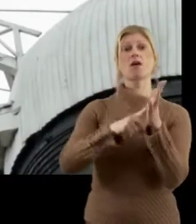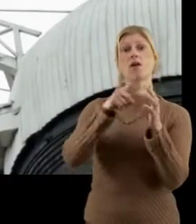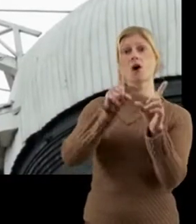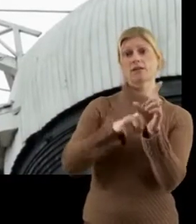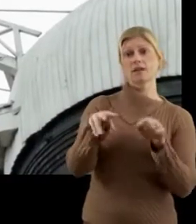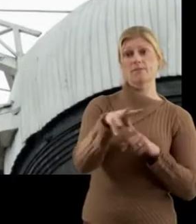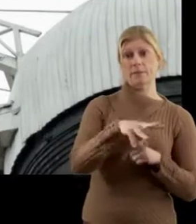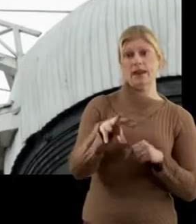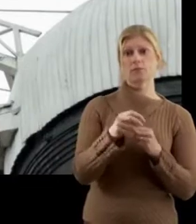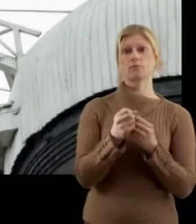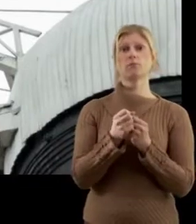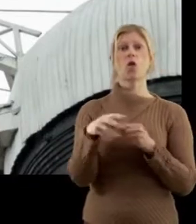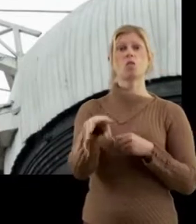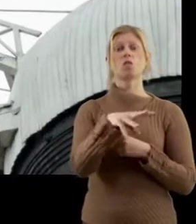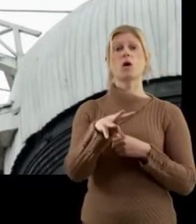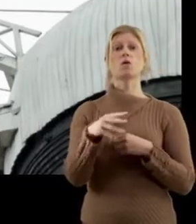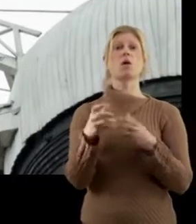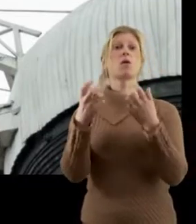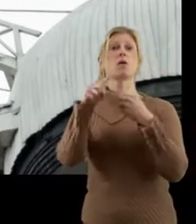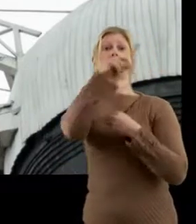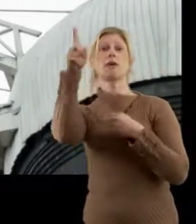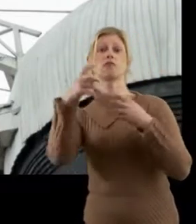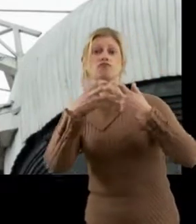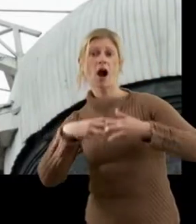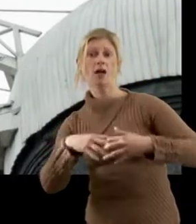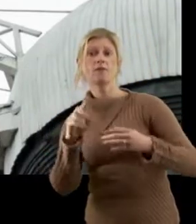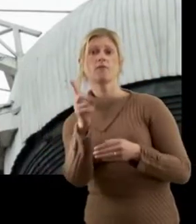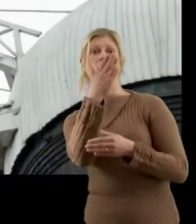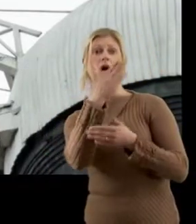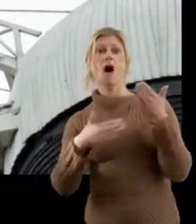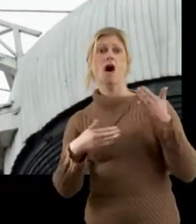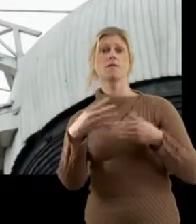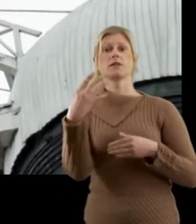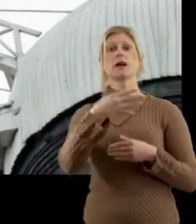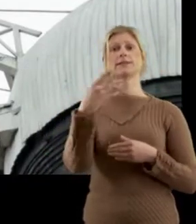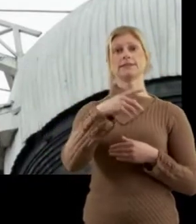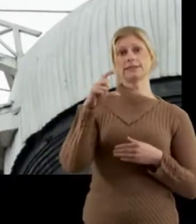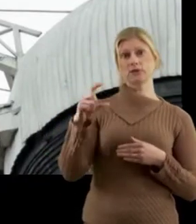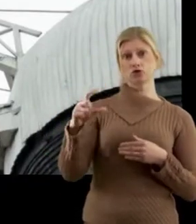family, local millwrights, in the first half of the 19th century.